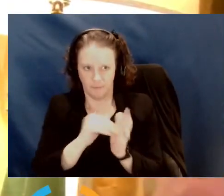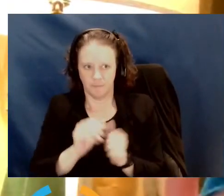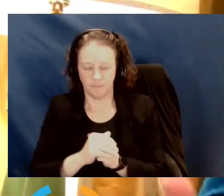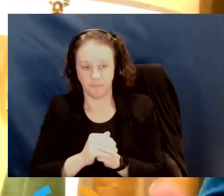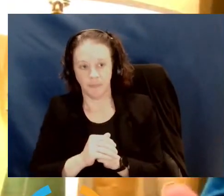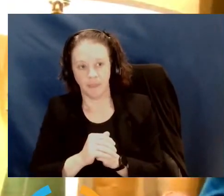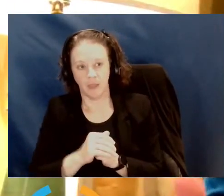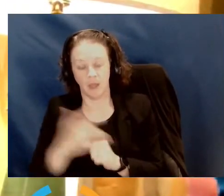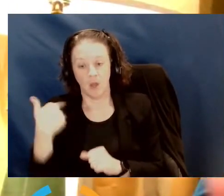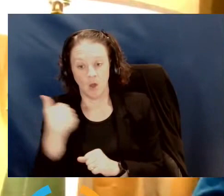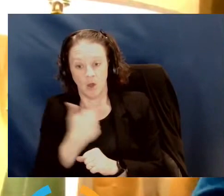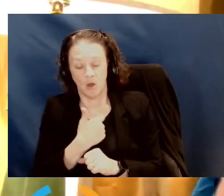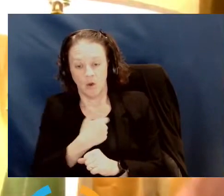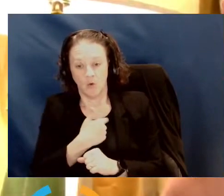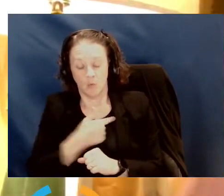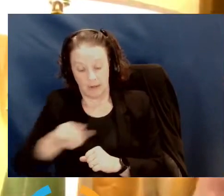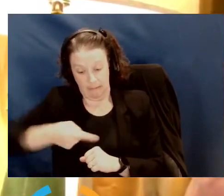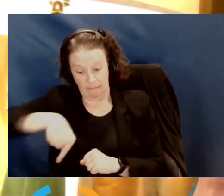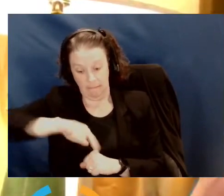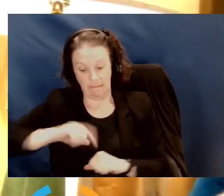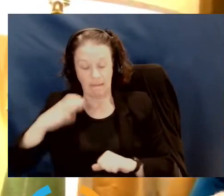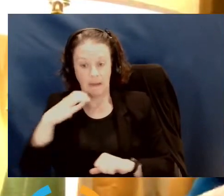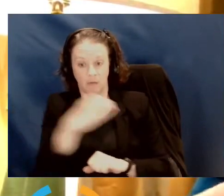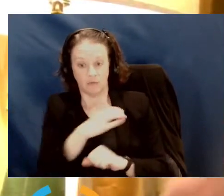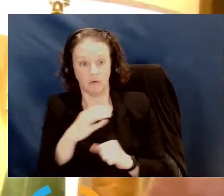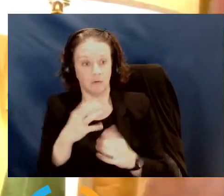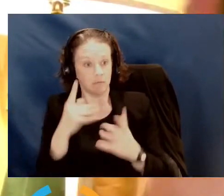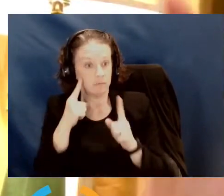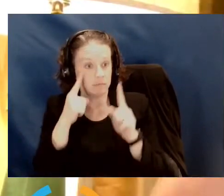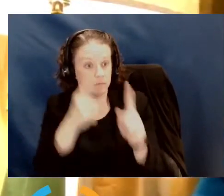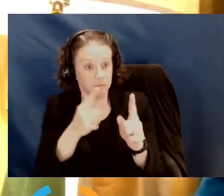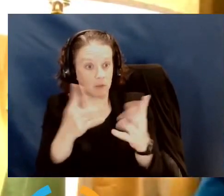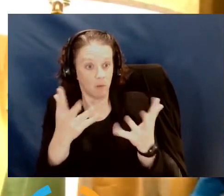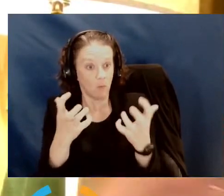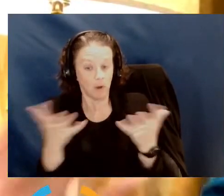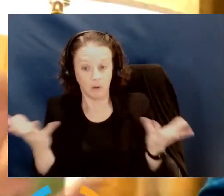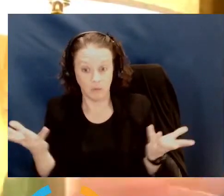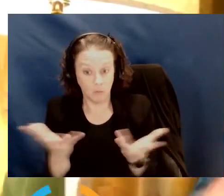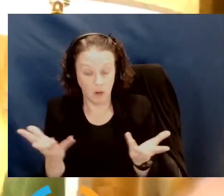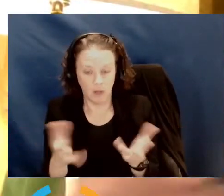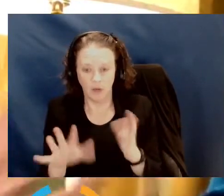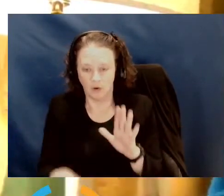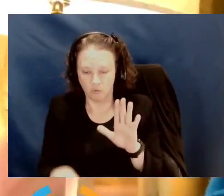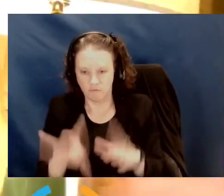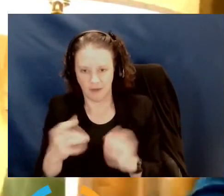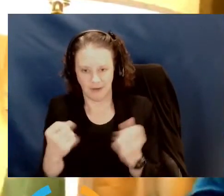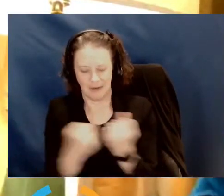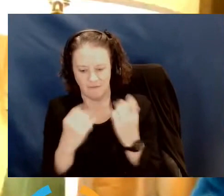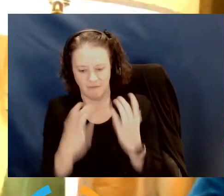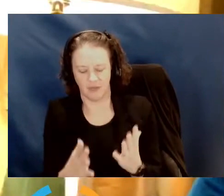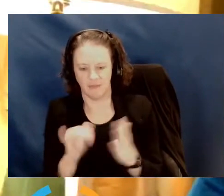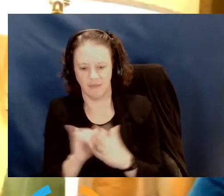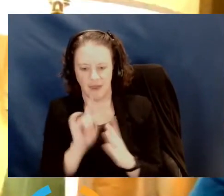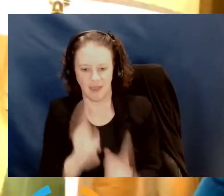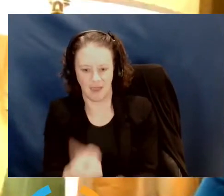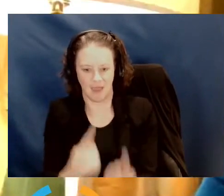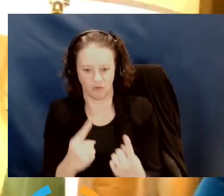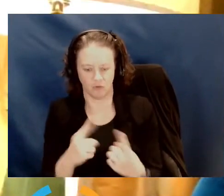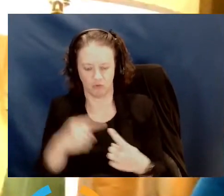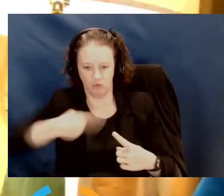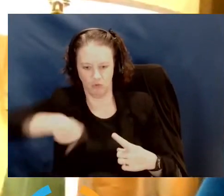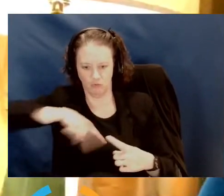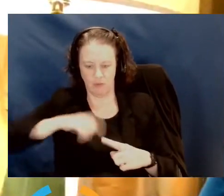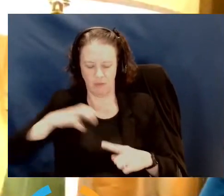as a council, to find an advocate who is answerable to the council. It's a broad range of people who